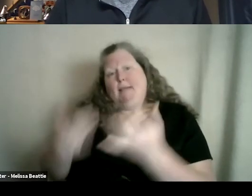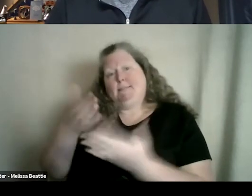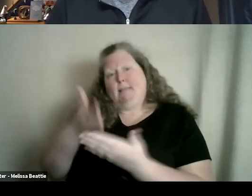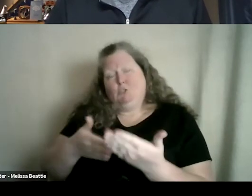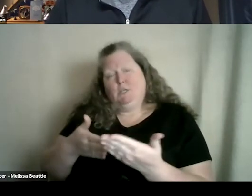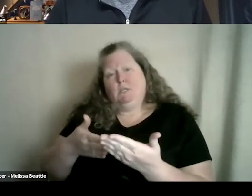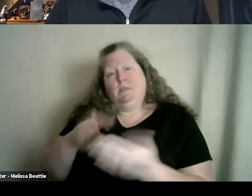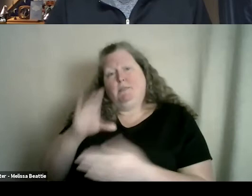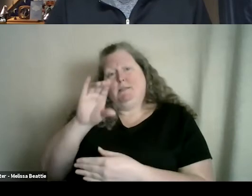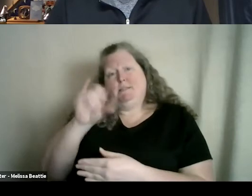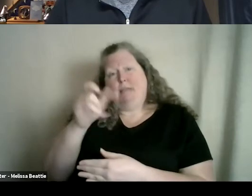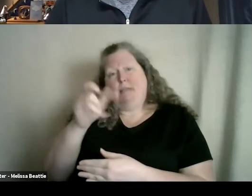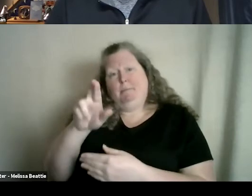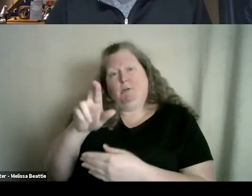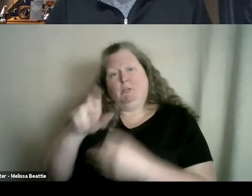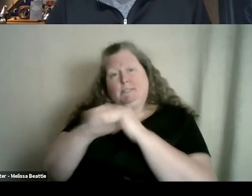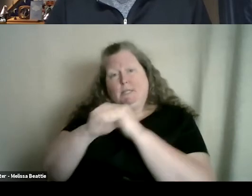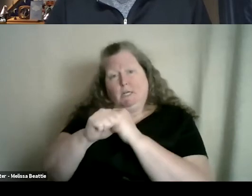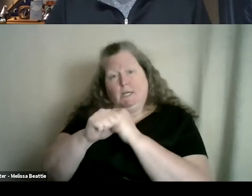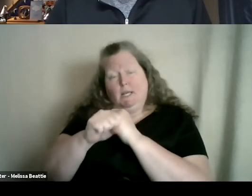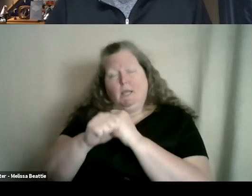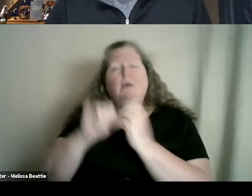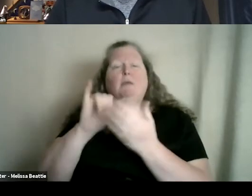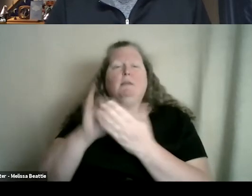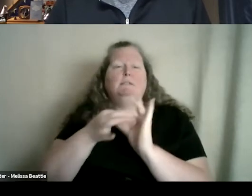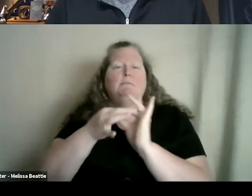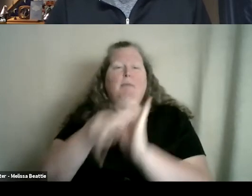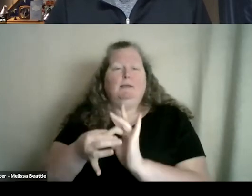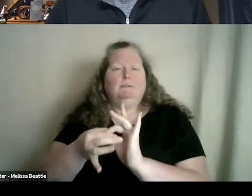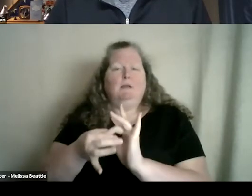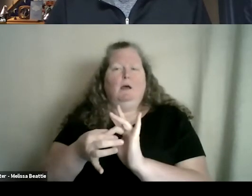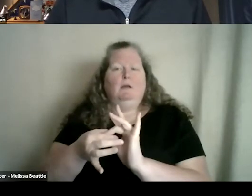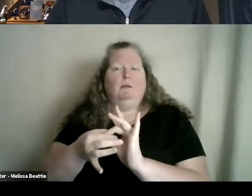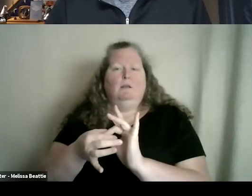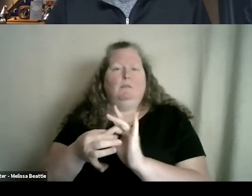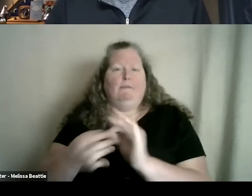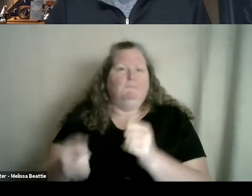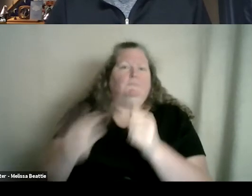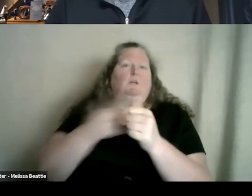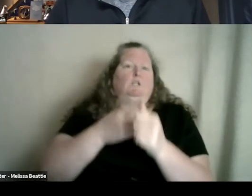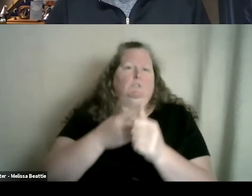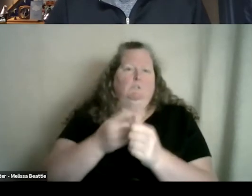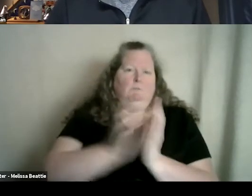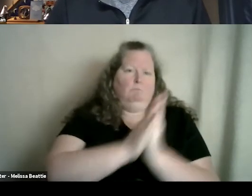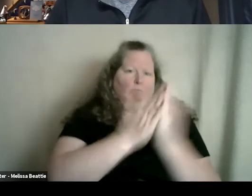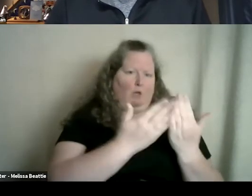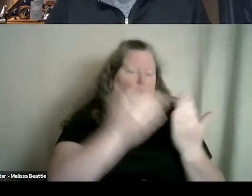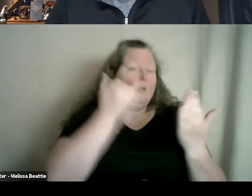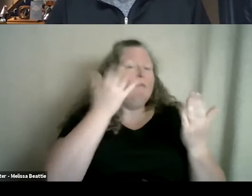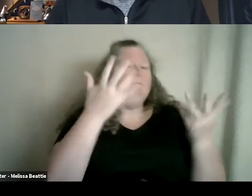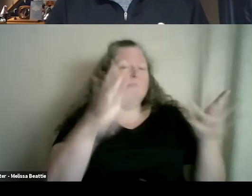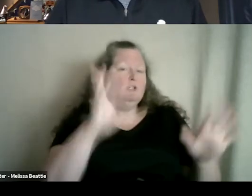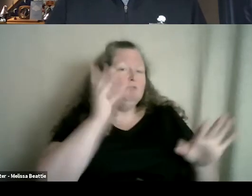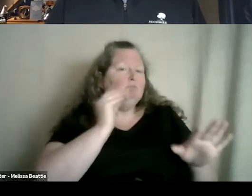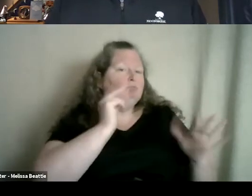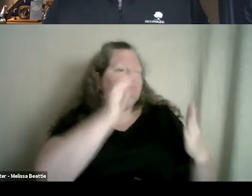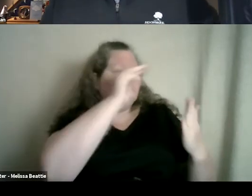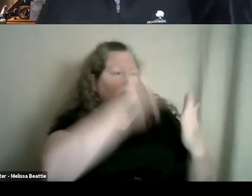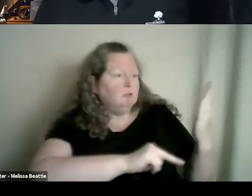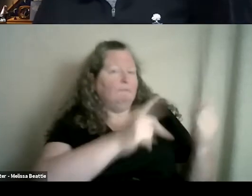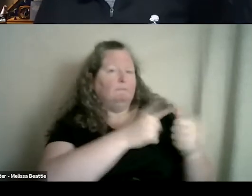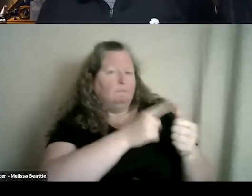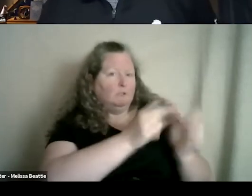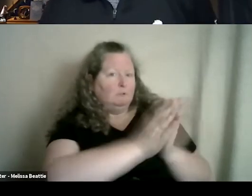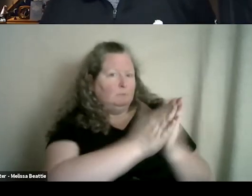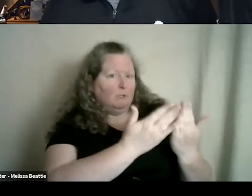part, is based very much on the first book. So if you've read the first book, the